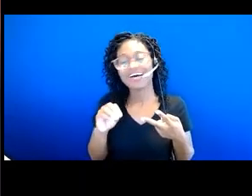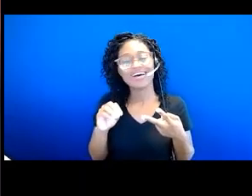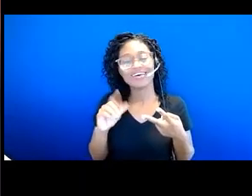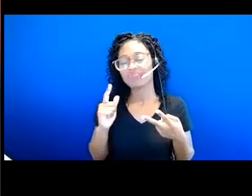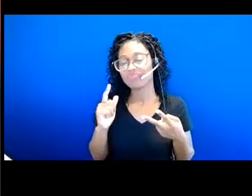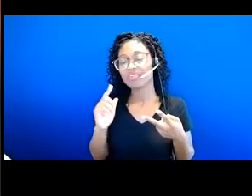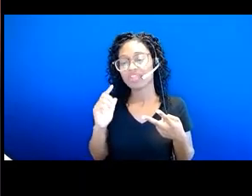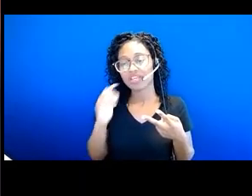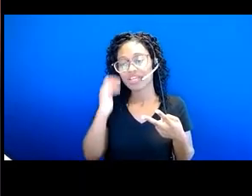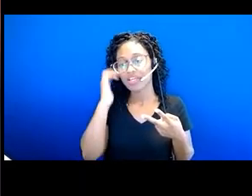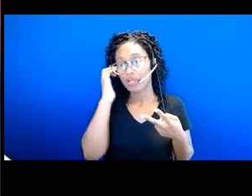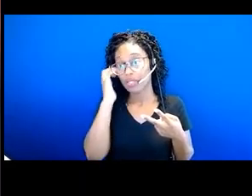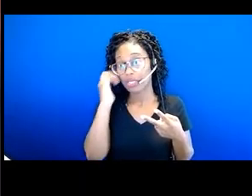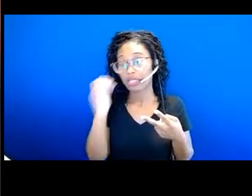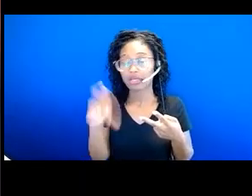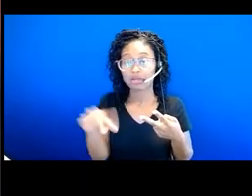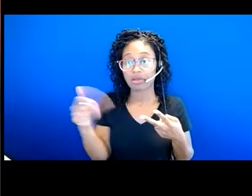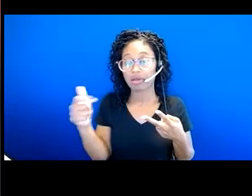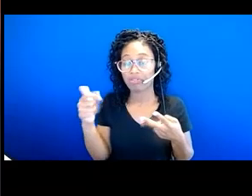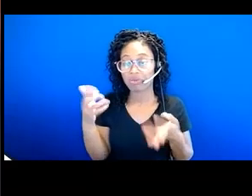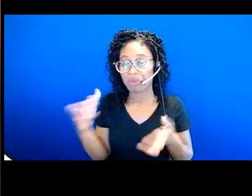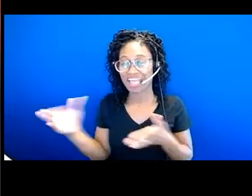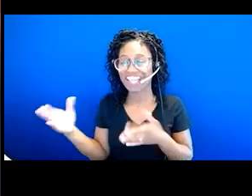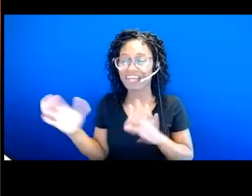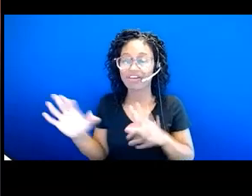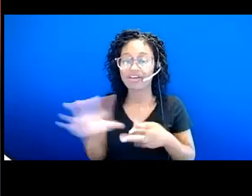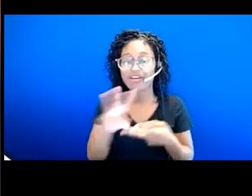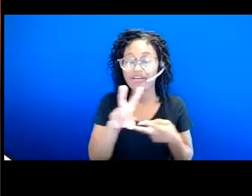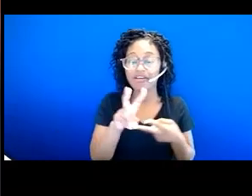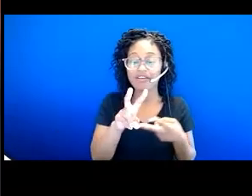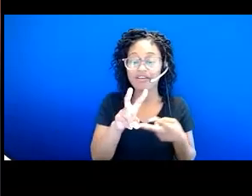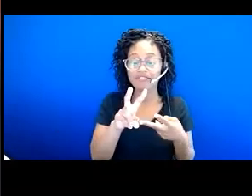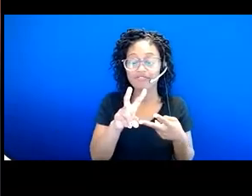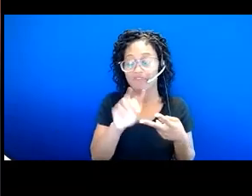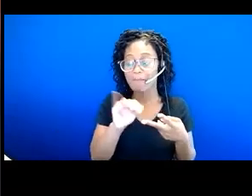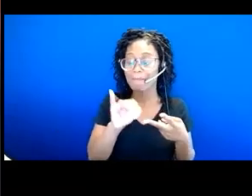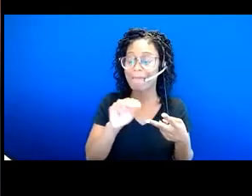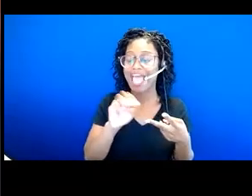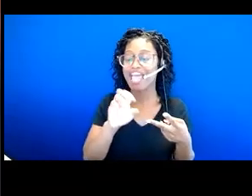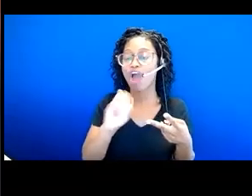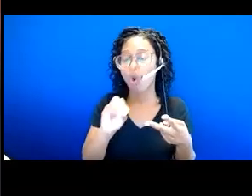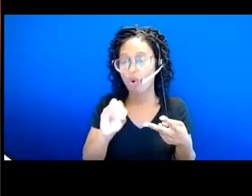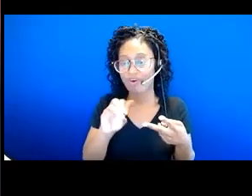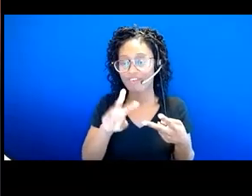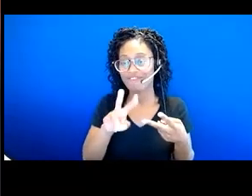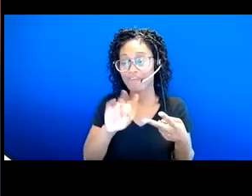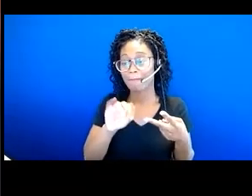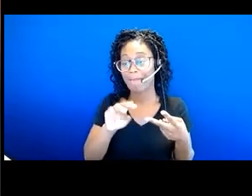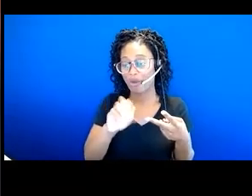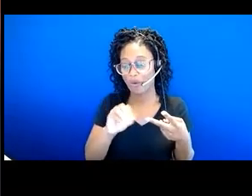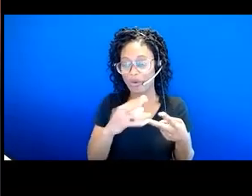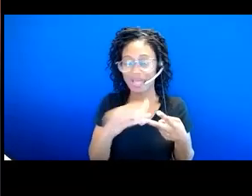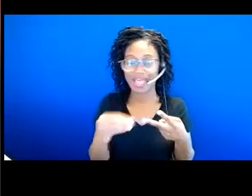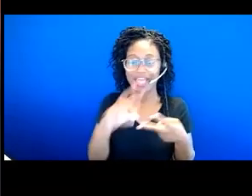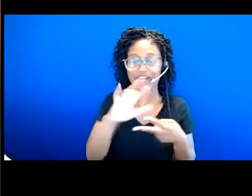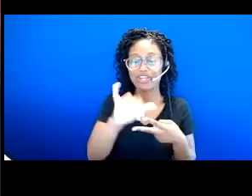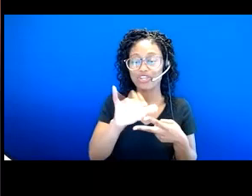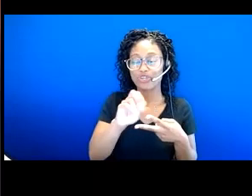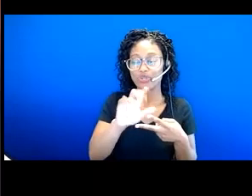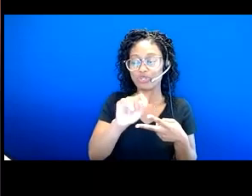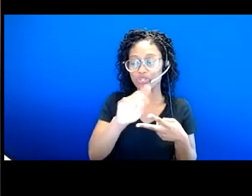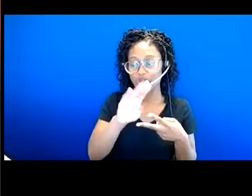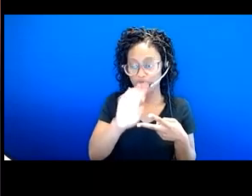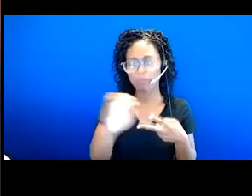onto an iPoster, but Vimeo and YouTube are excellent platforms. They're super fast. They have streaming